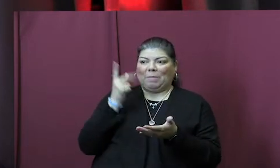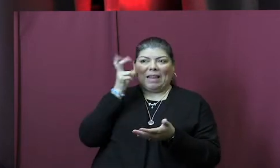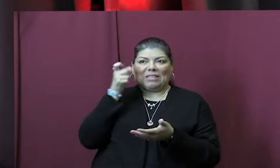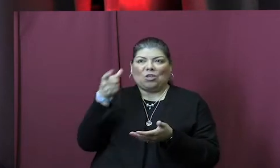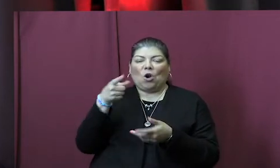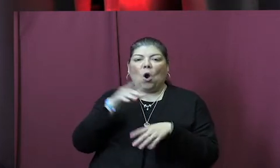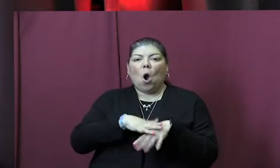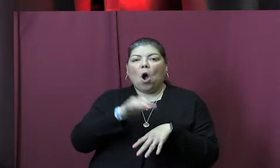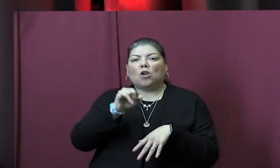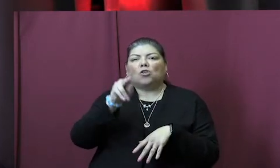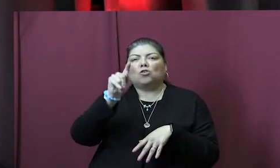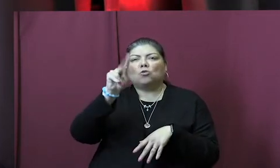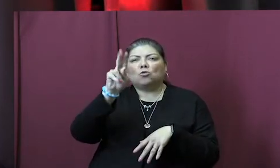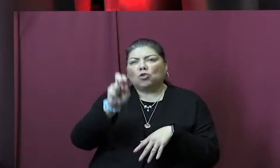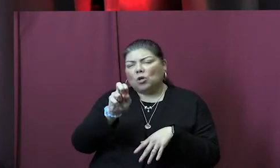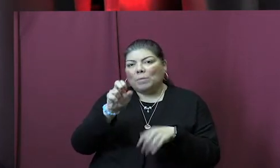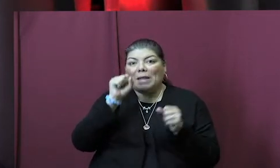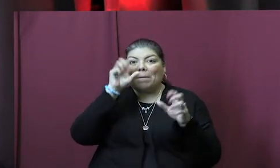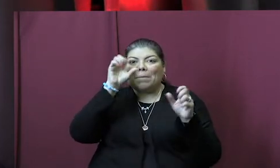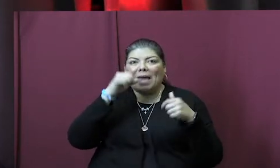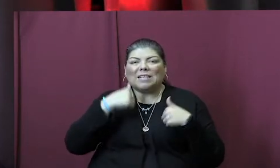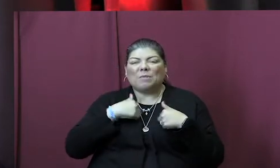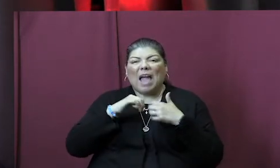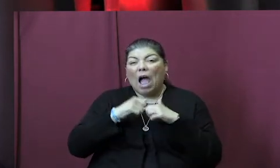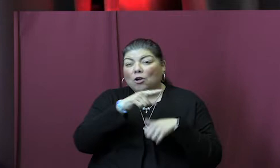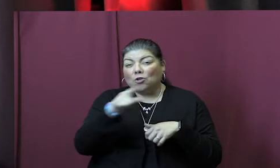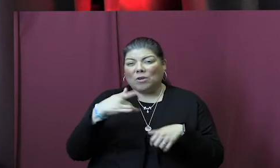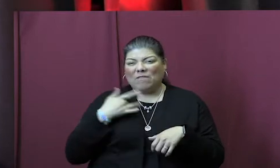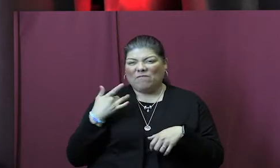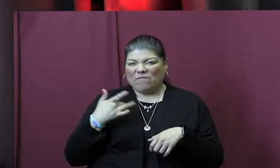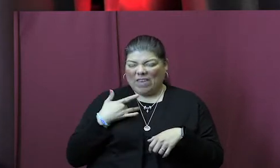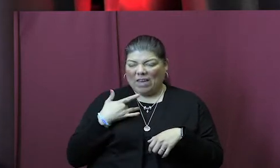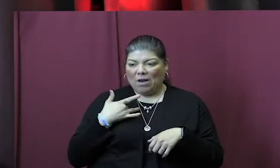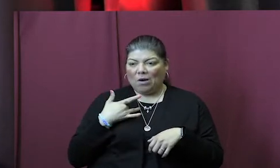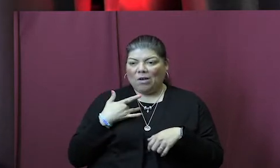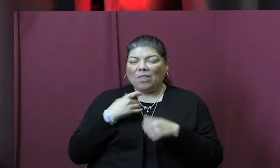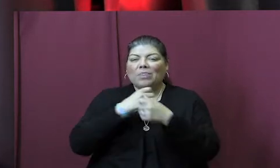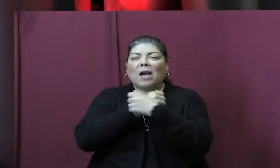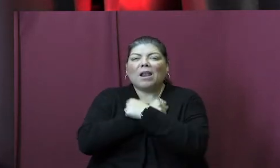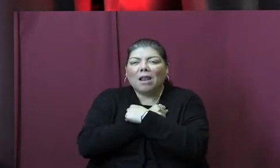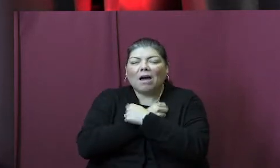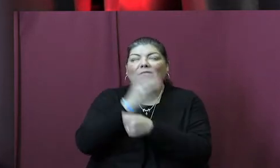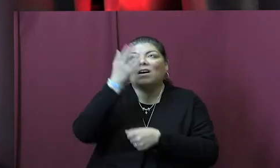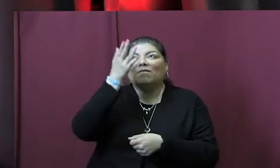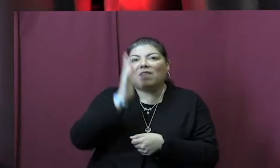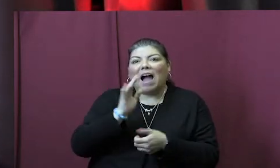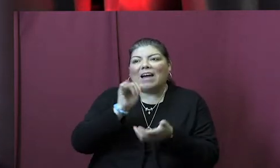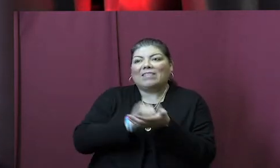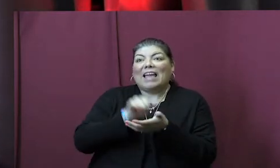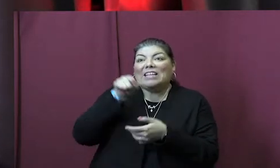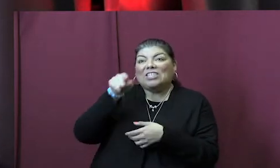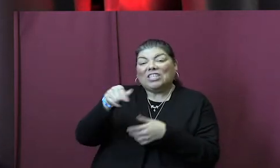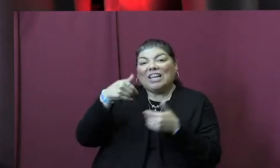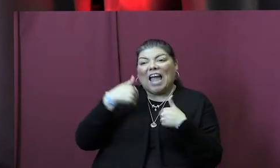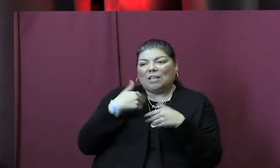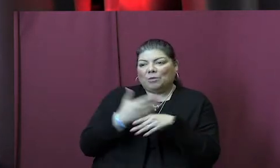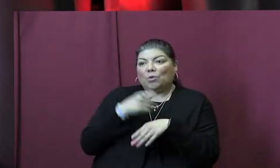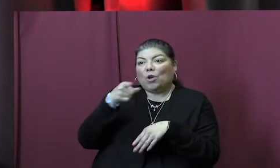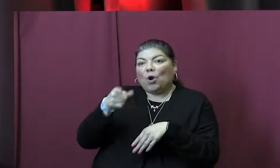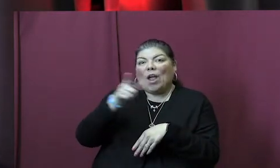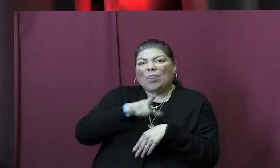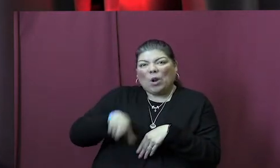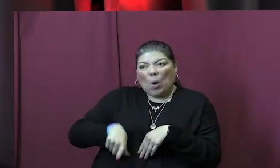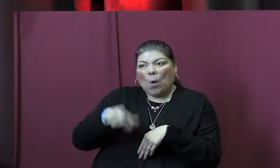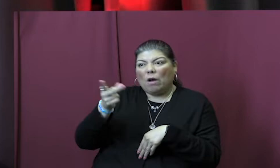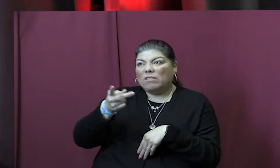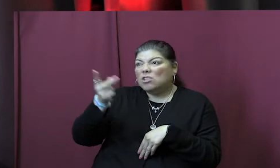did on YouTube, it always amazed me how you could feel the love of God that she has between